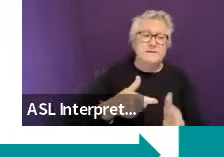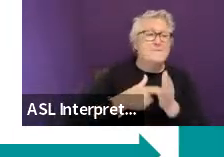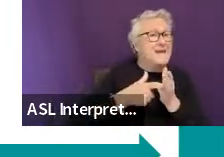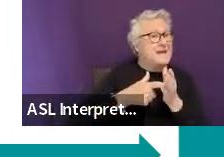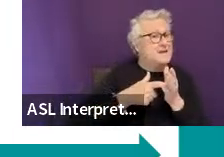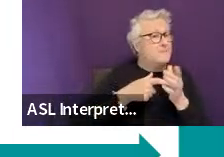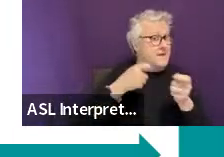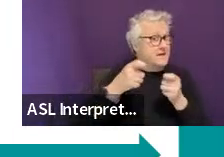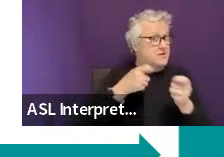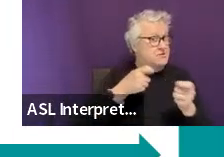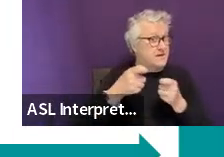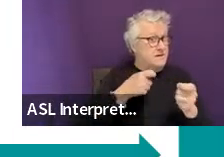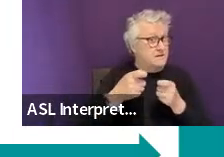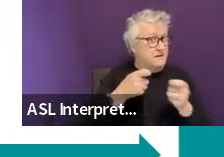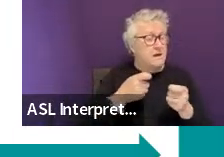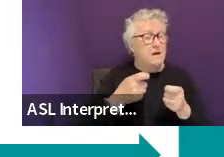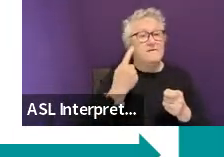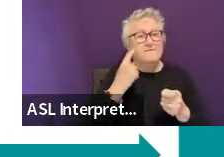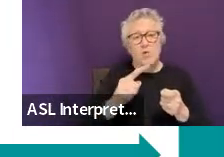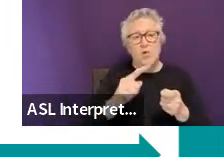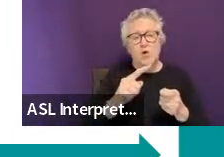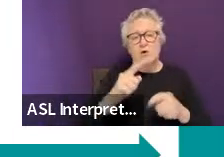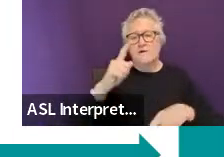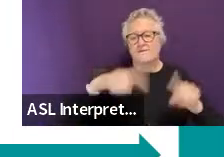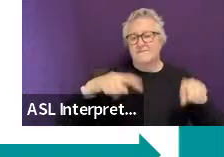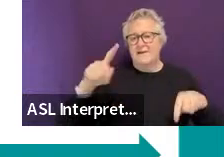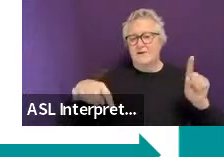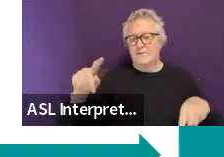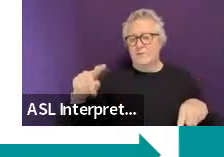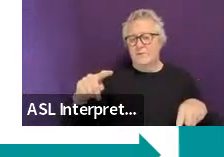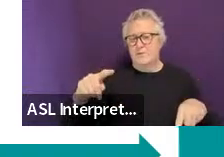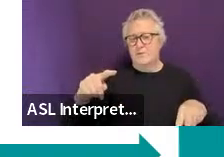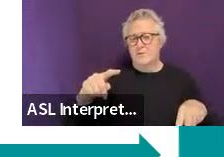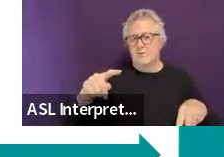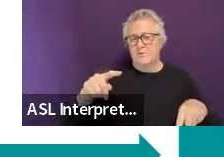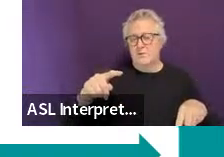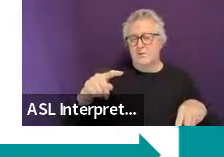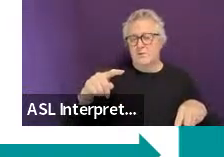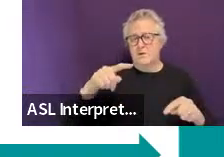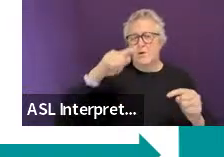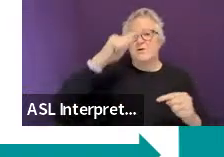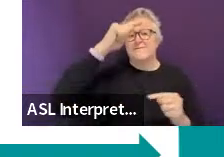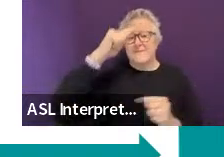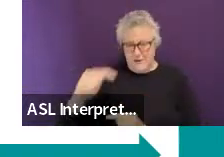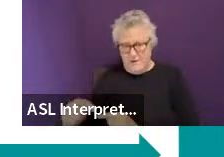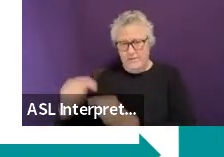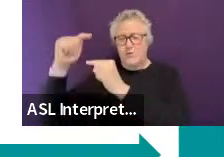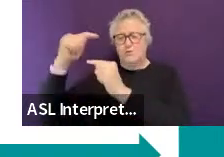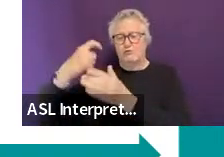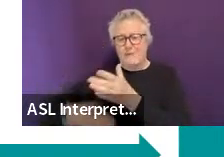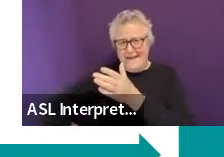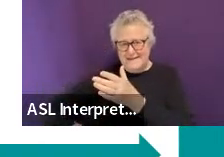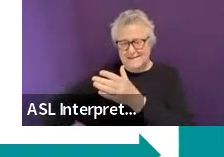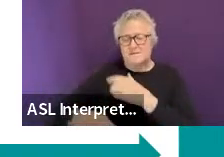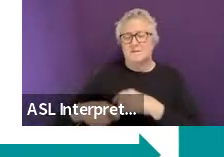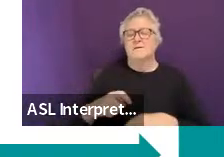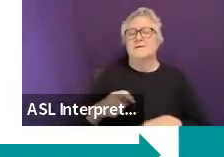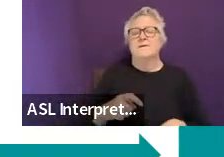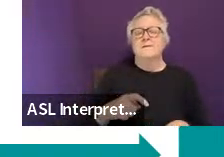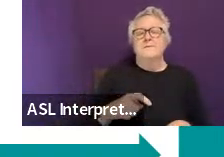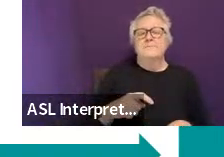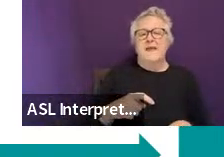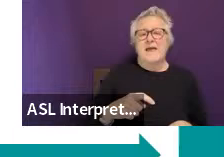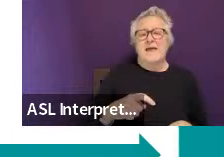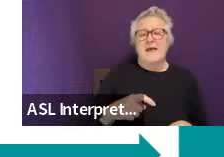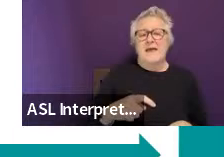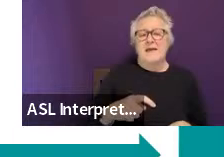in the form of variable rate tolling. We're also going to look at transit on all of these. And given the